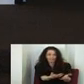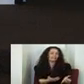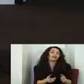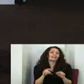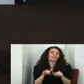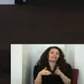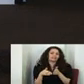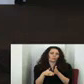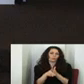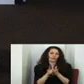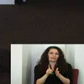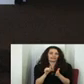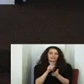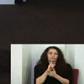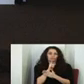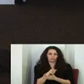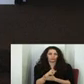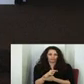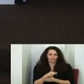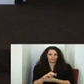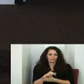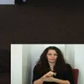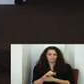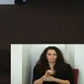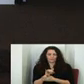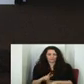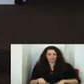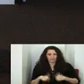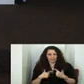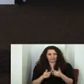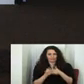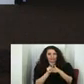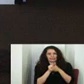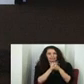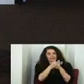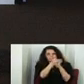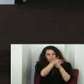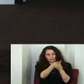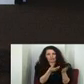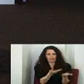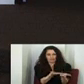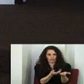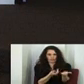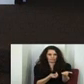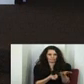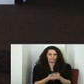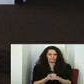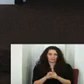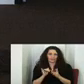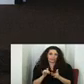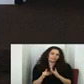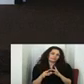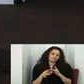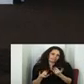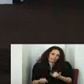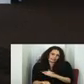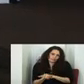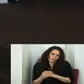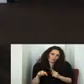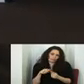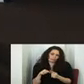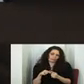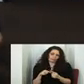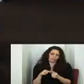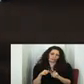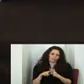the way and it's the truth and it's the life that leads us there. Friends, this morning as we begin this